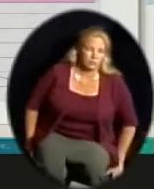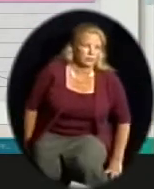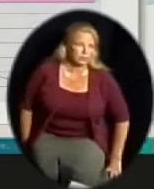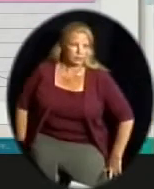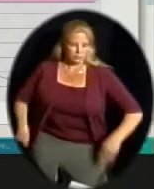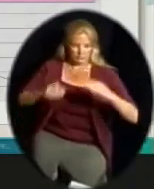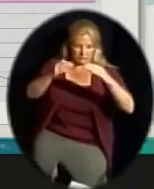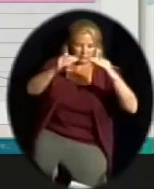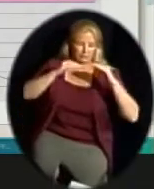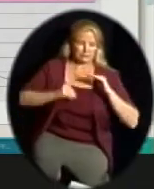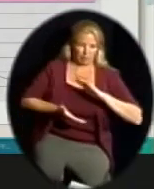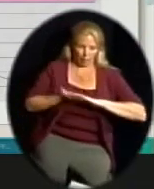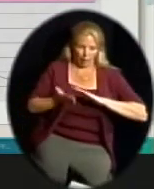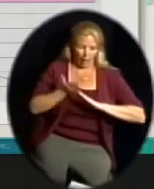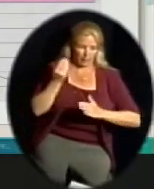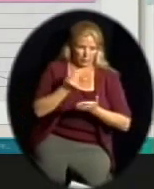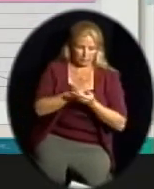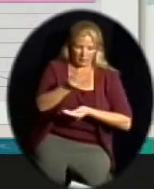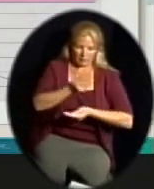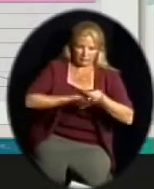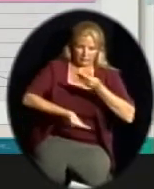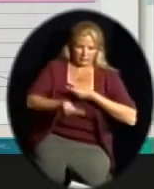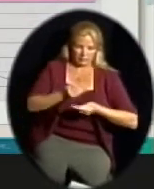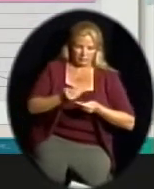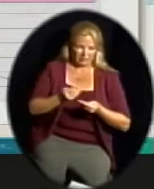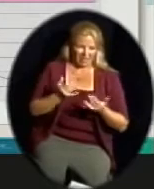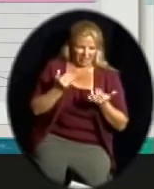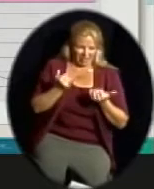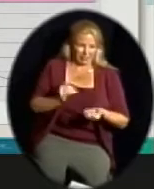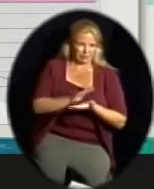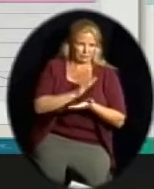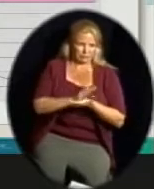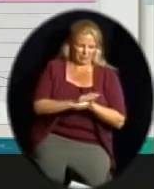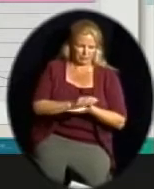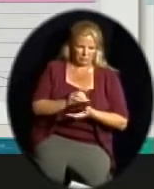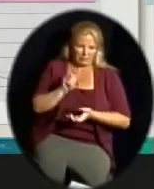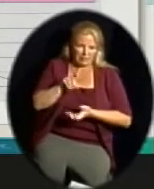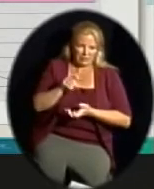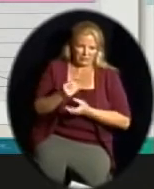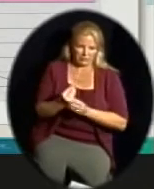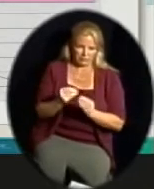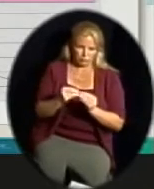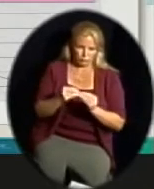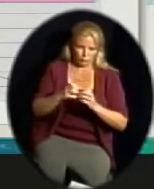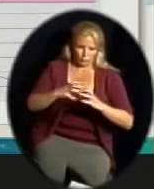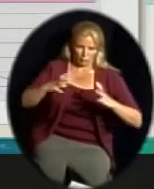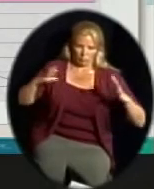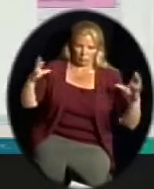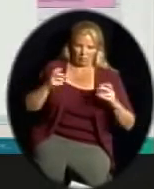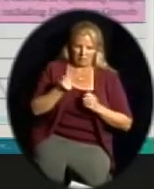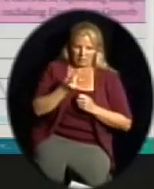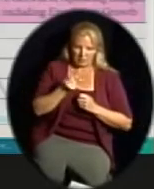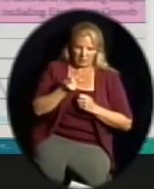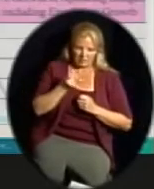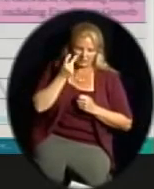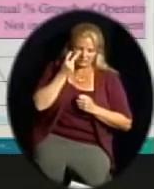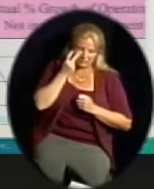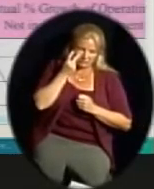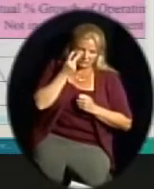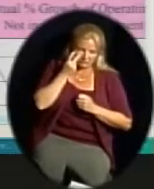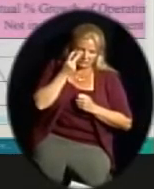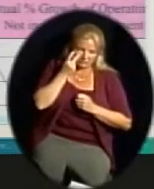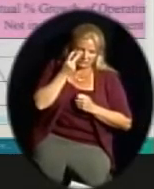entirety, but for viewers, we probably will need to zoom in a little bit to give it a little better feel for what we're talking about.